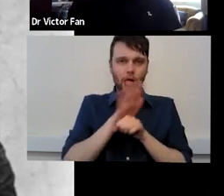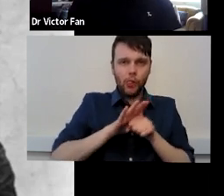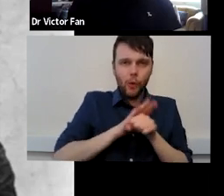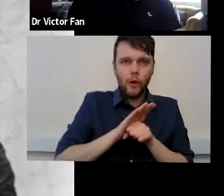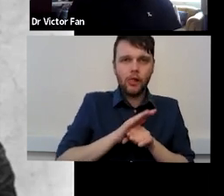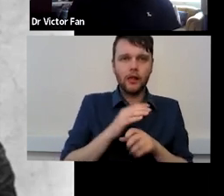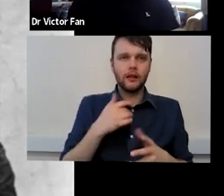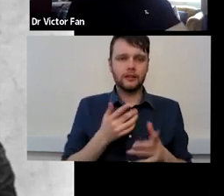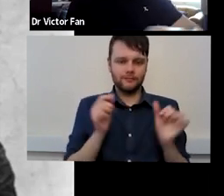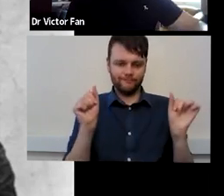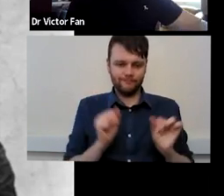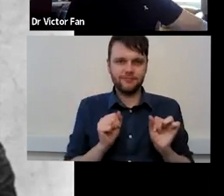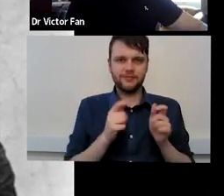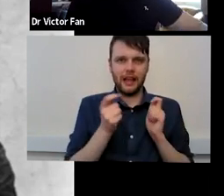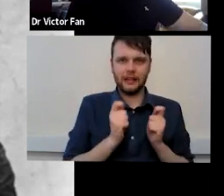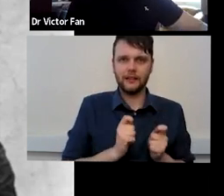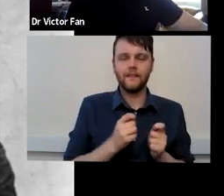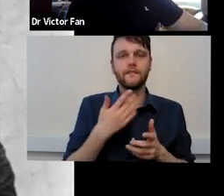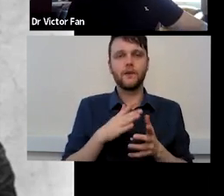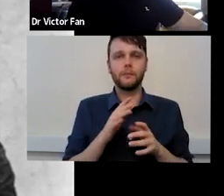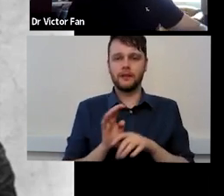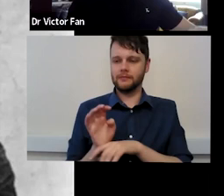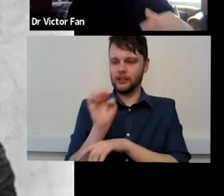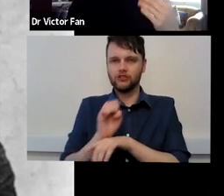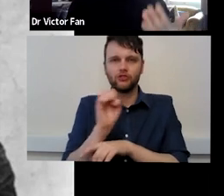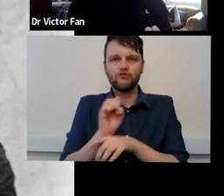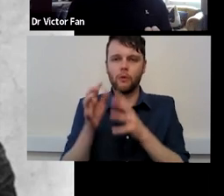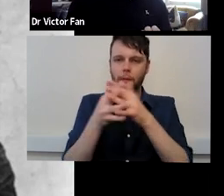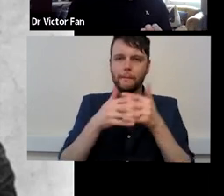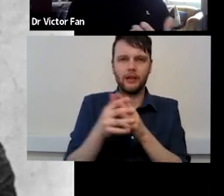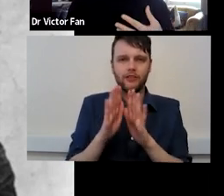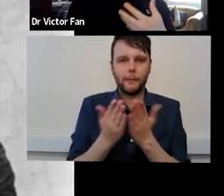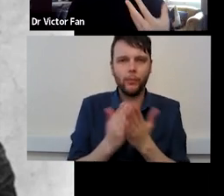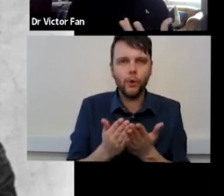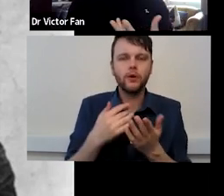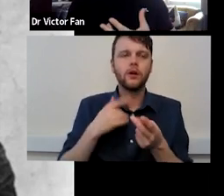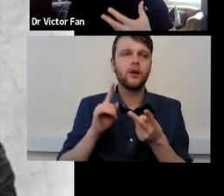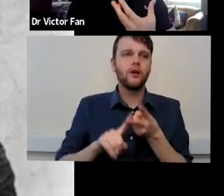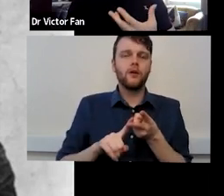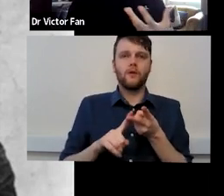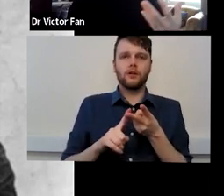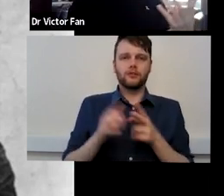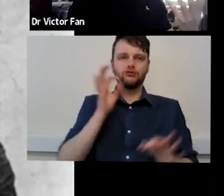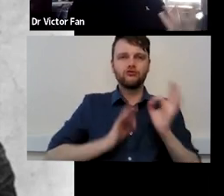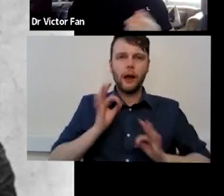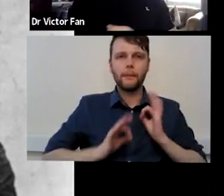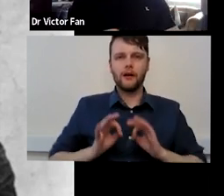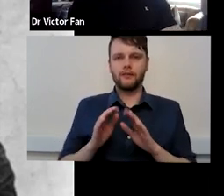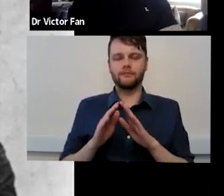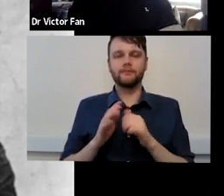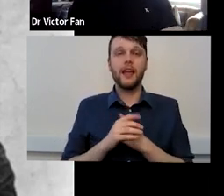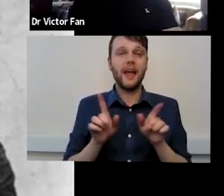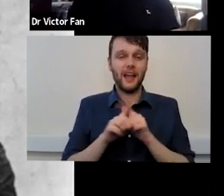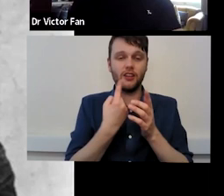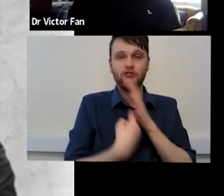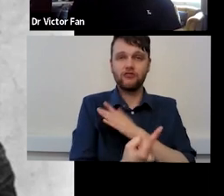abridged adaptations of Euro-American novels, staged dramas and films, as well as original